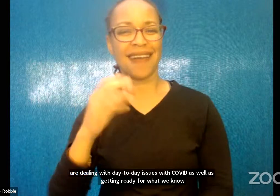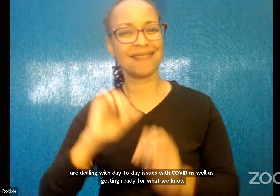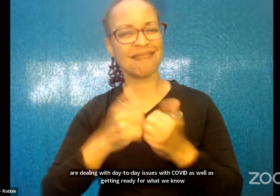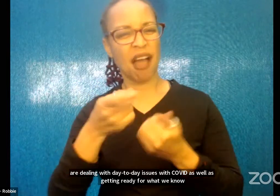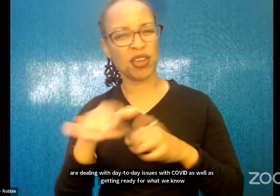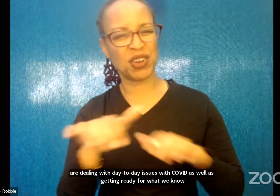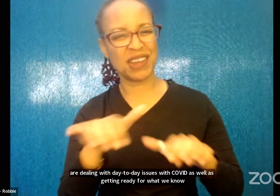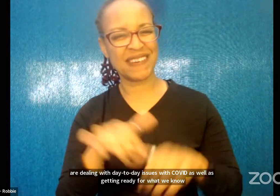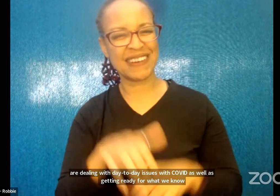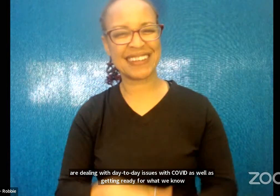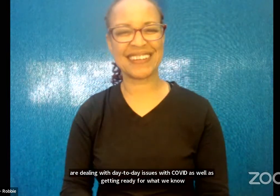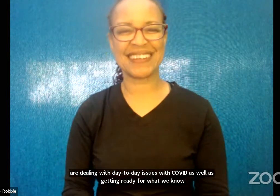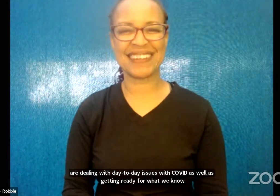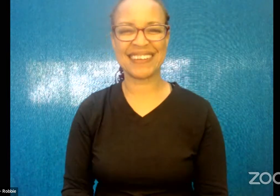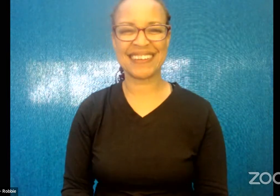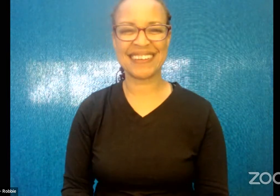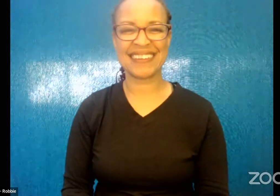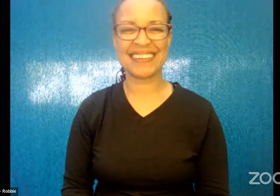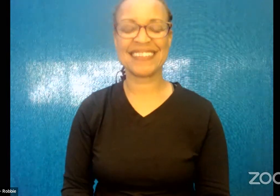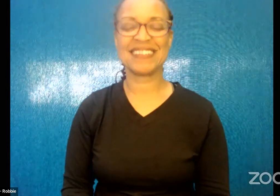Oh, well, thank you.